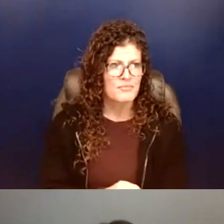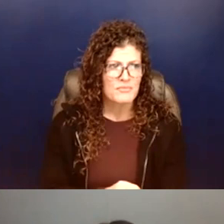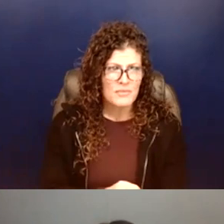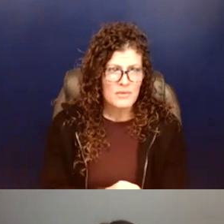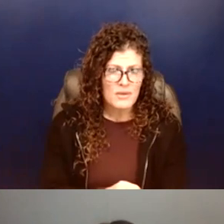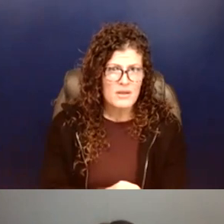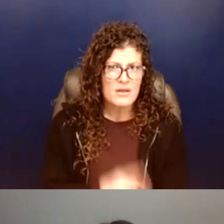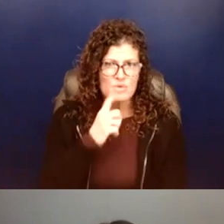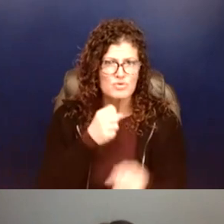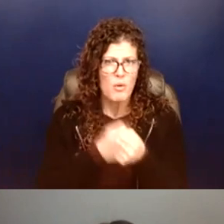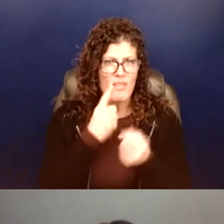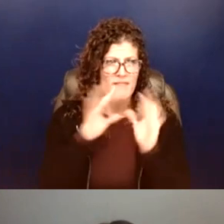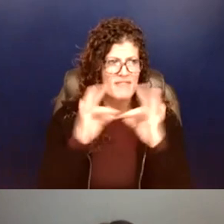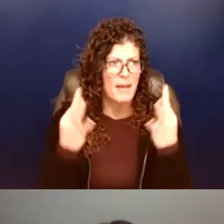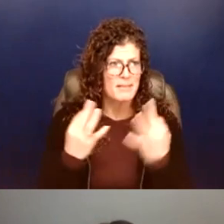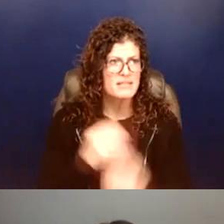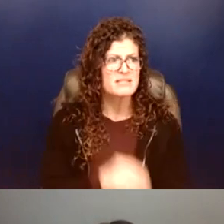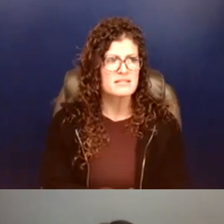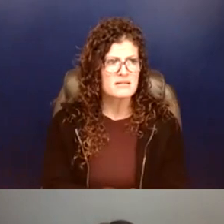families.